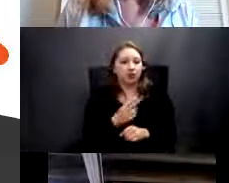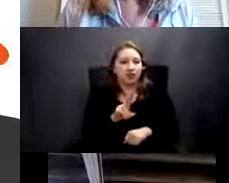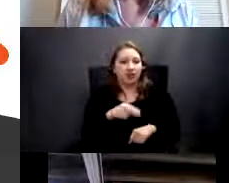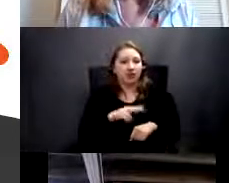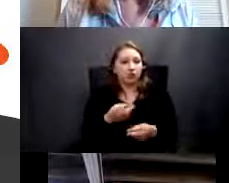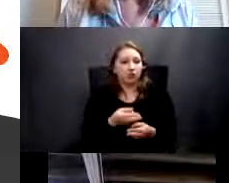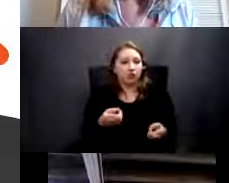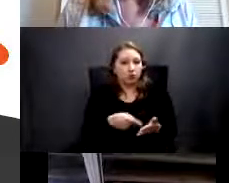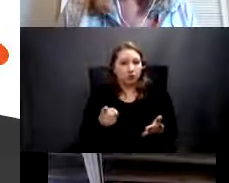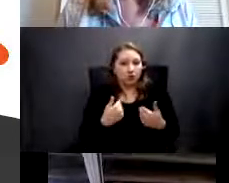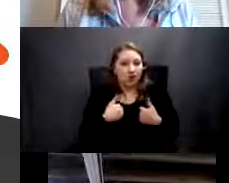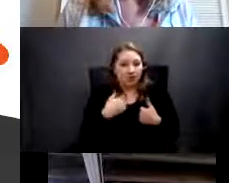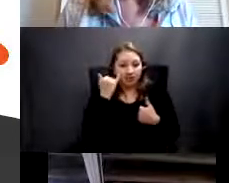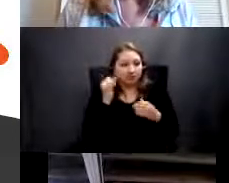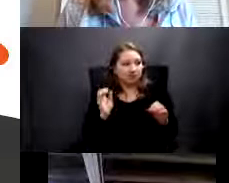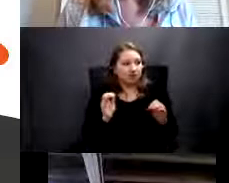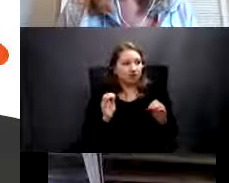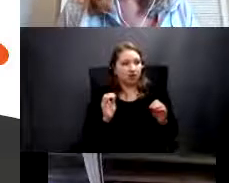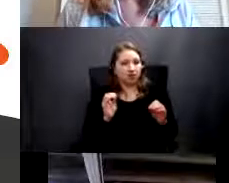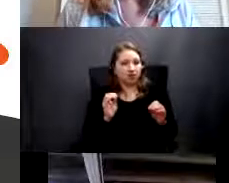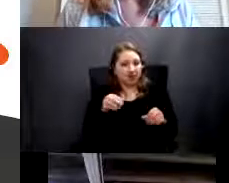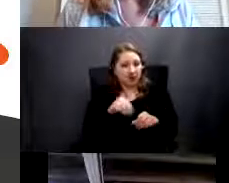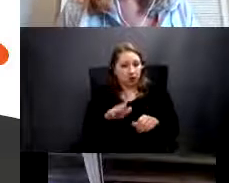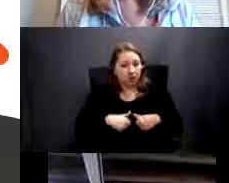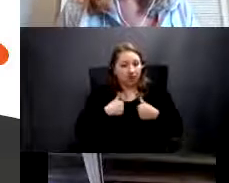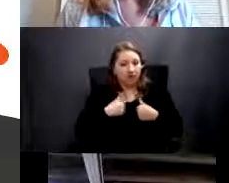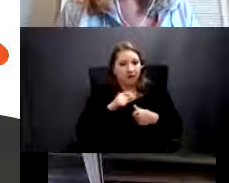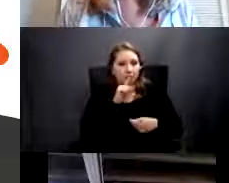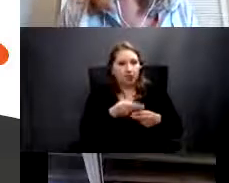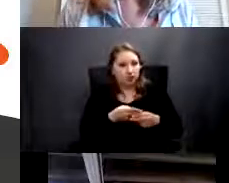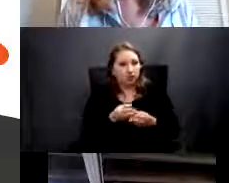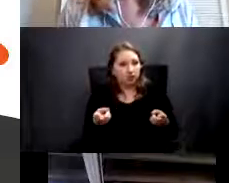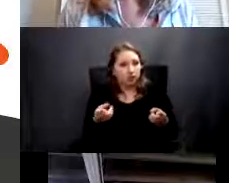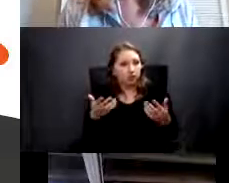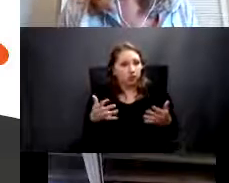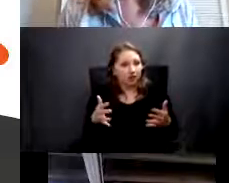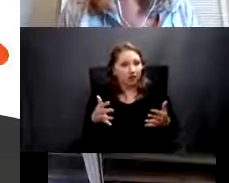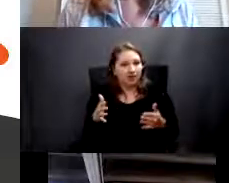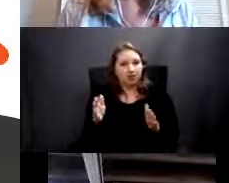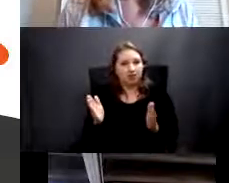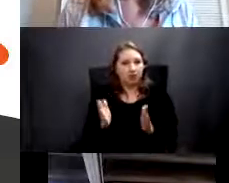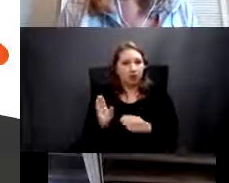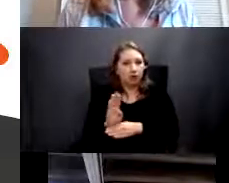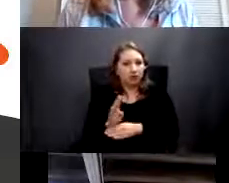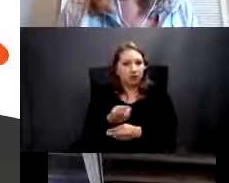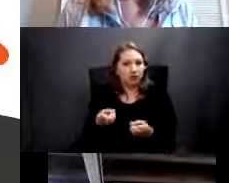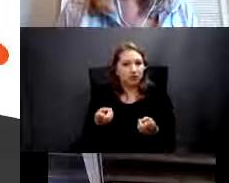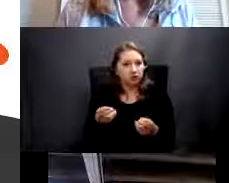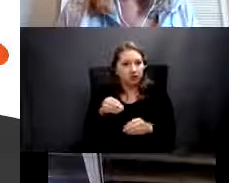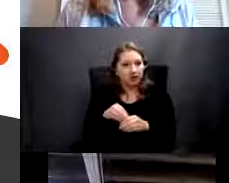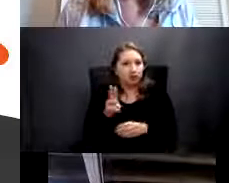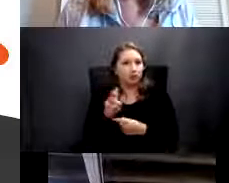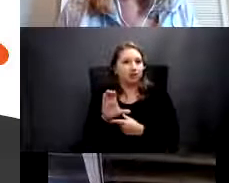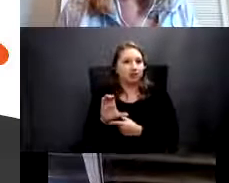if you don't, I mentioned the one resource, the small business resource in Wisconsin. It's